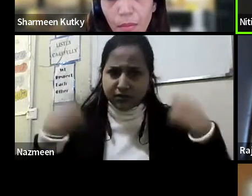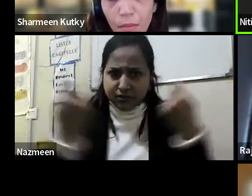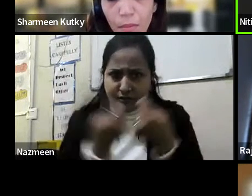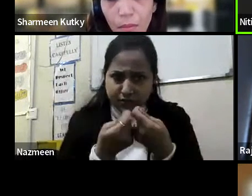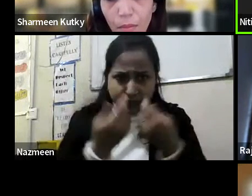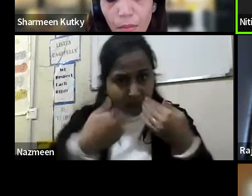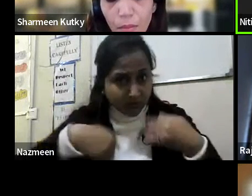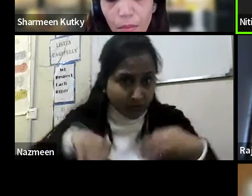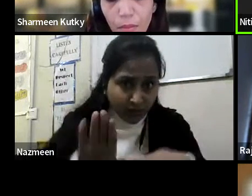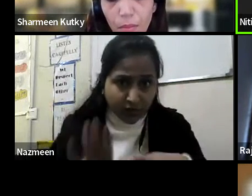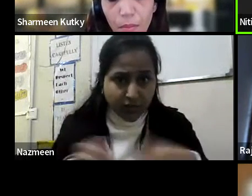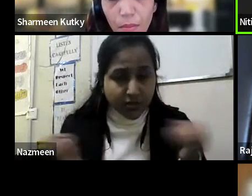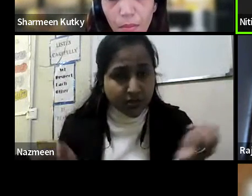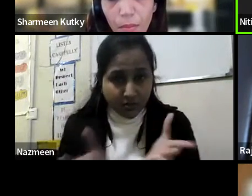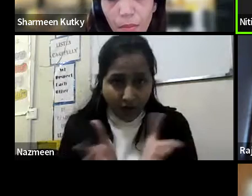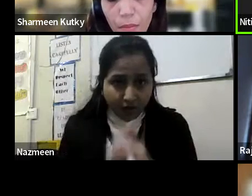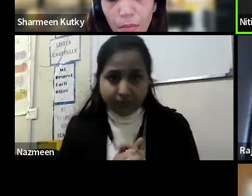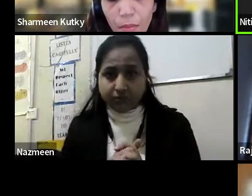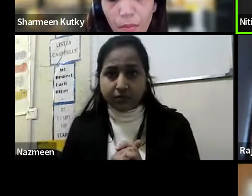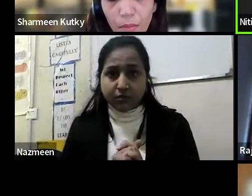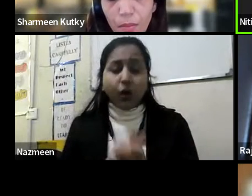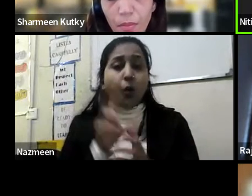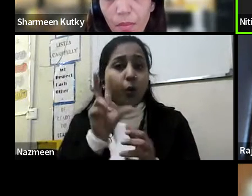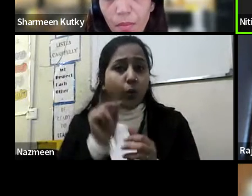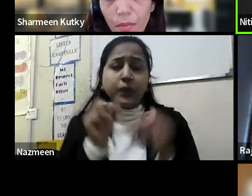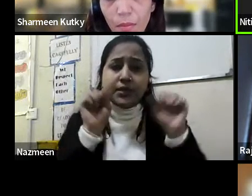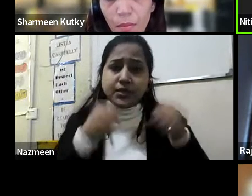move ahead with the Ganesh Vandana or not?